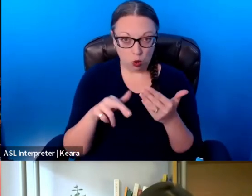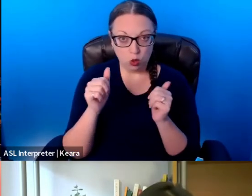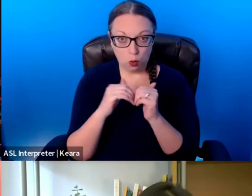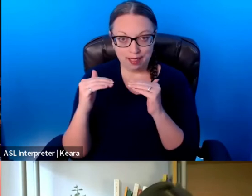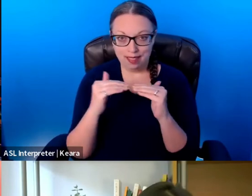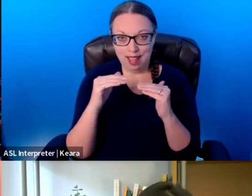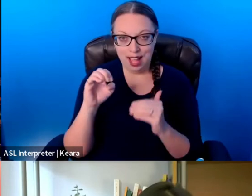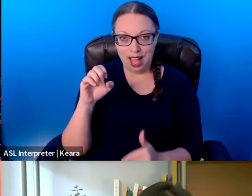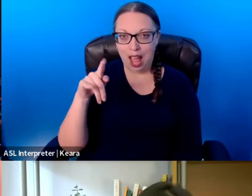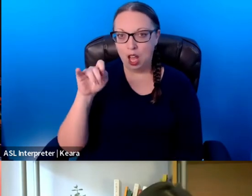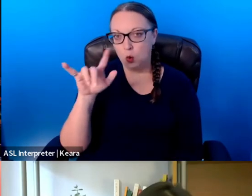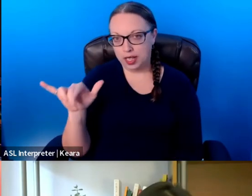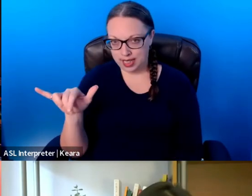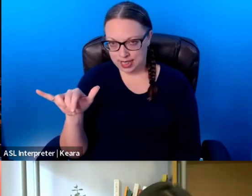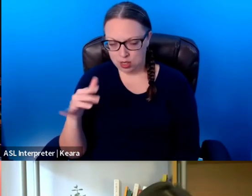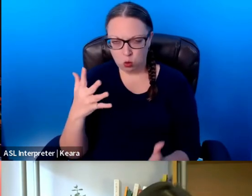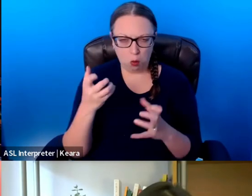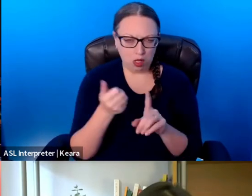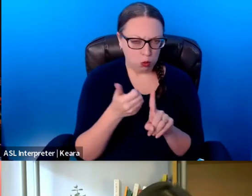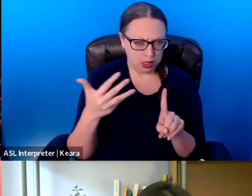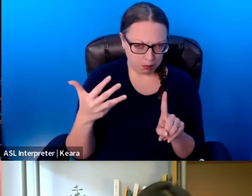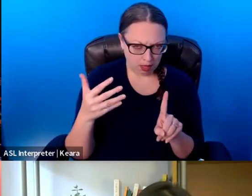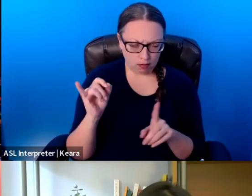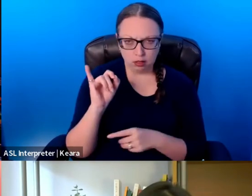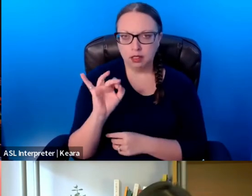I wanted to explore,